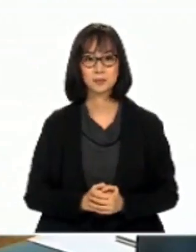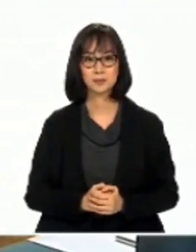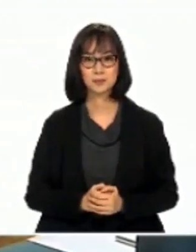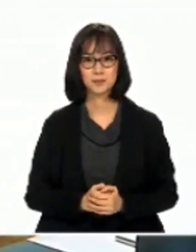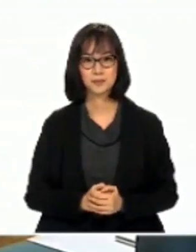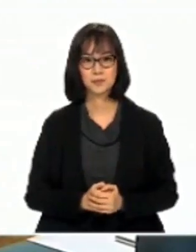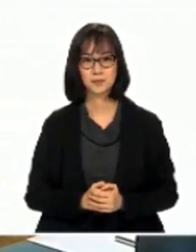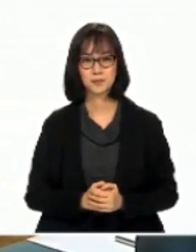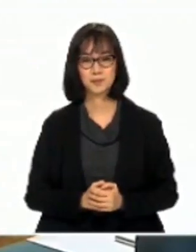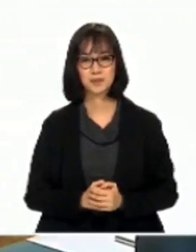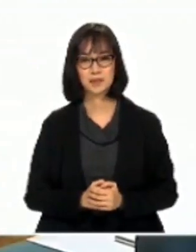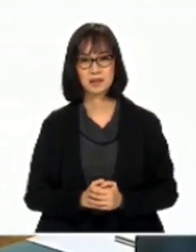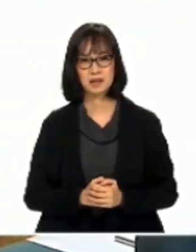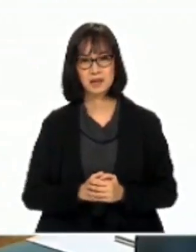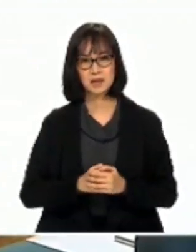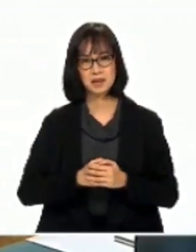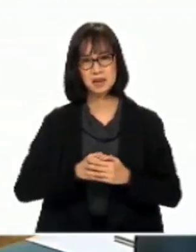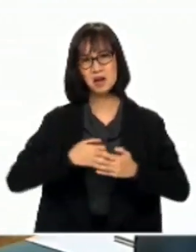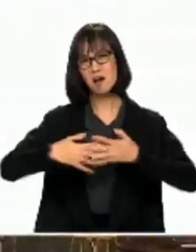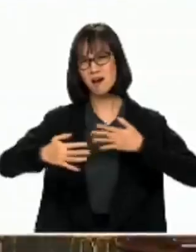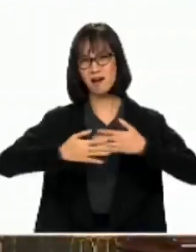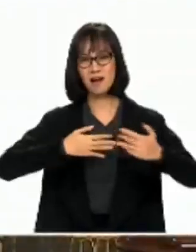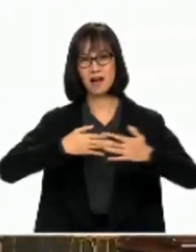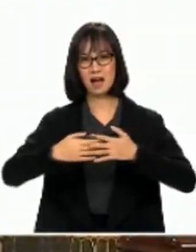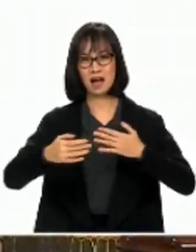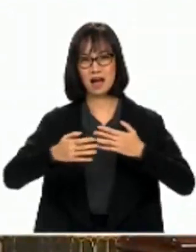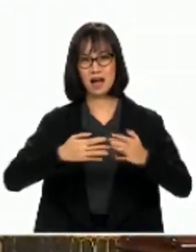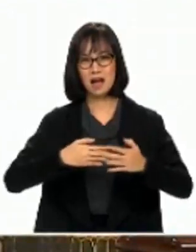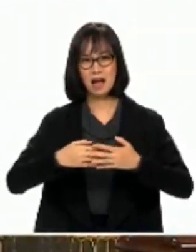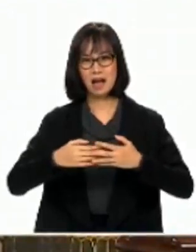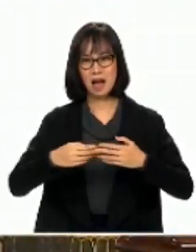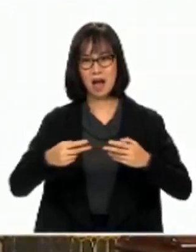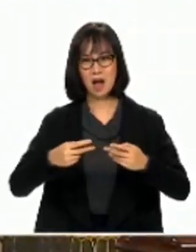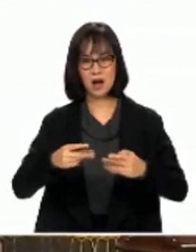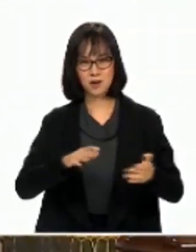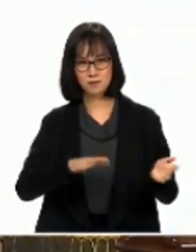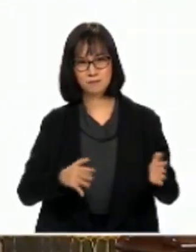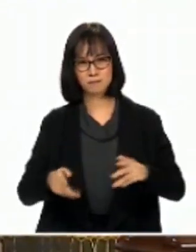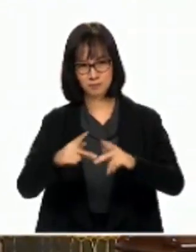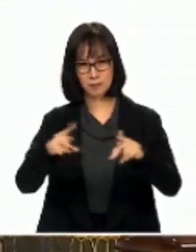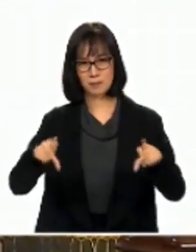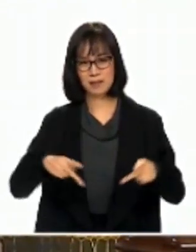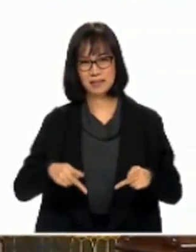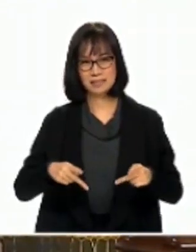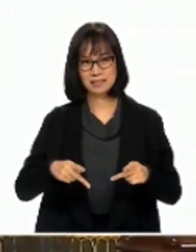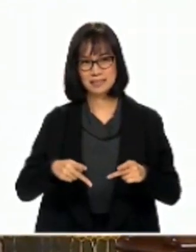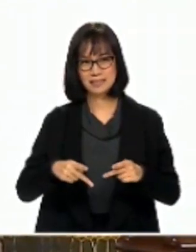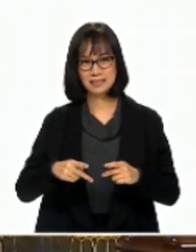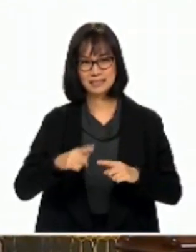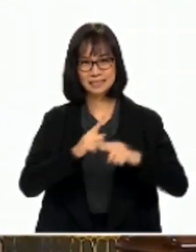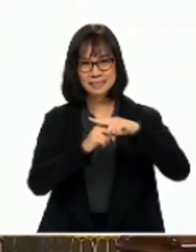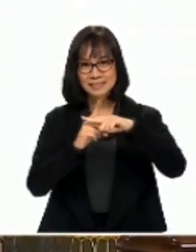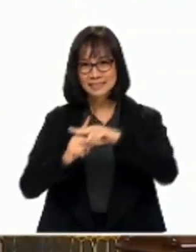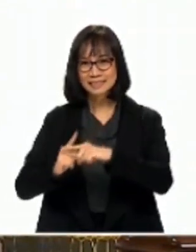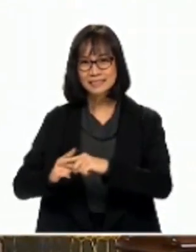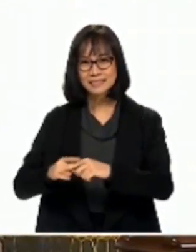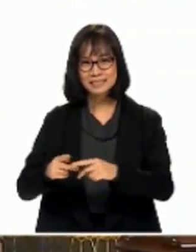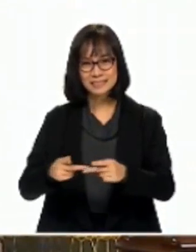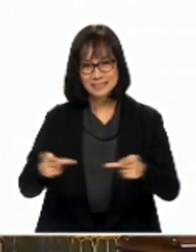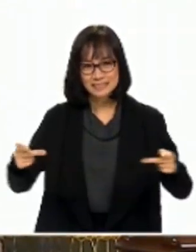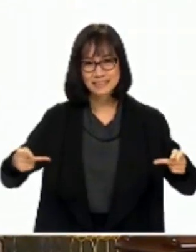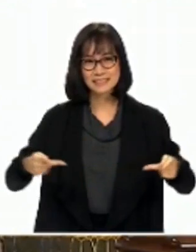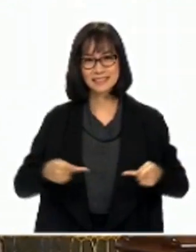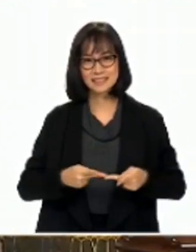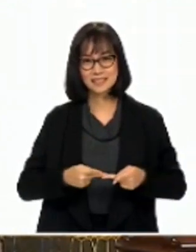Be it in the memorial parks, cemetery, or